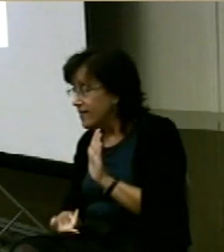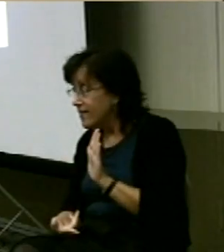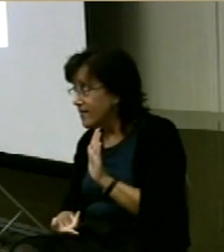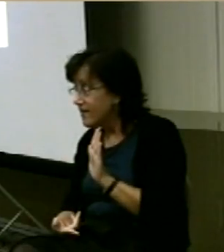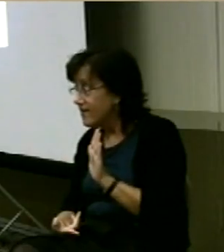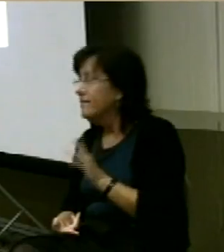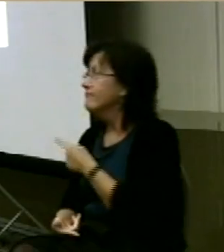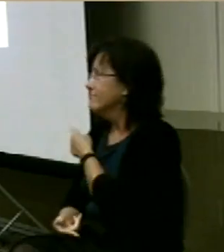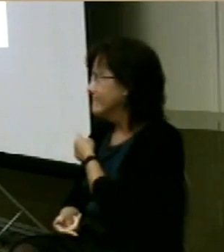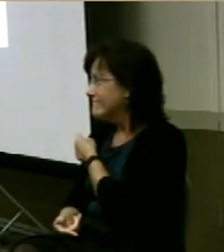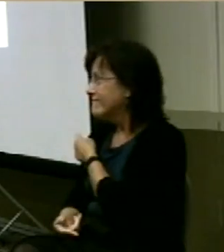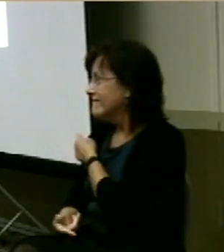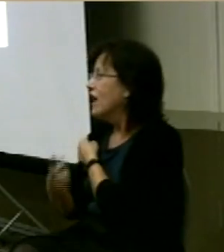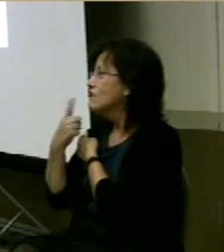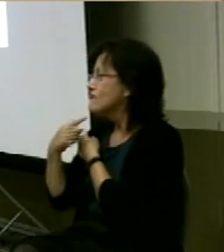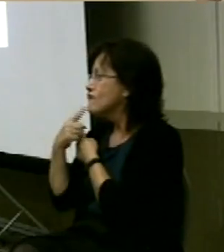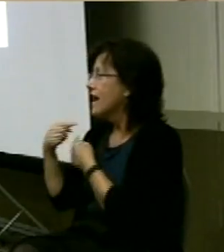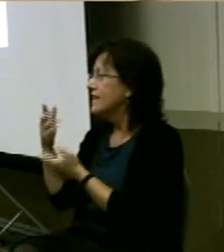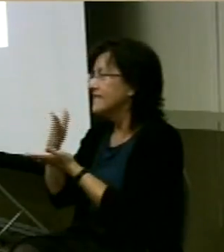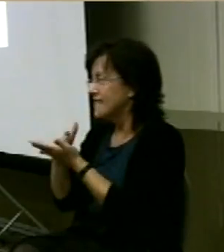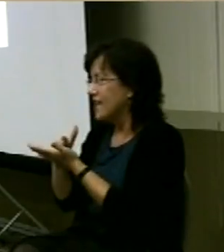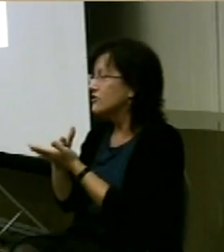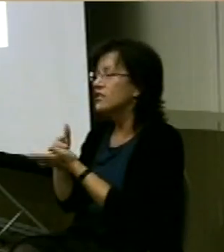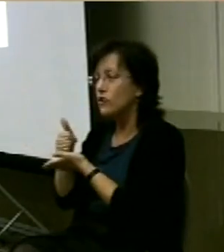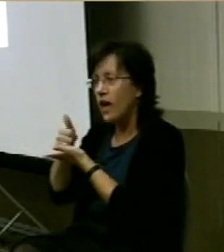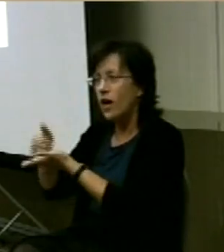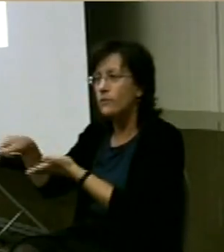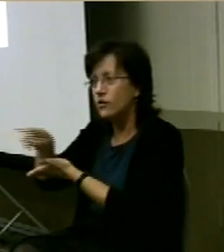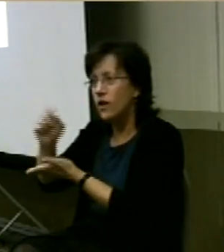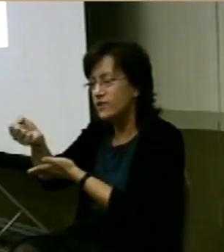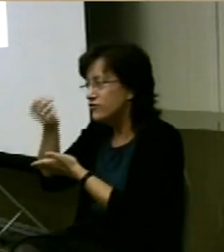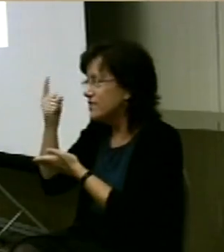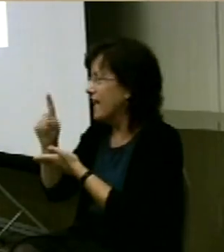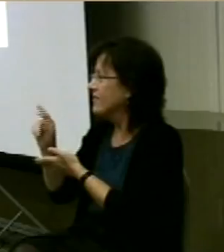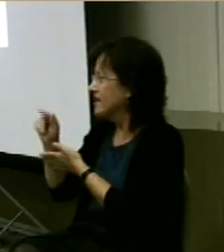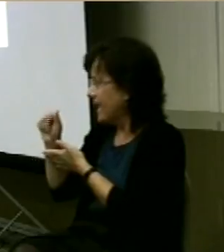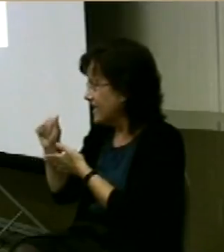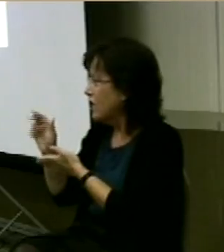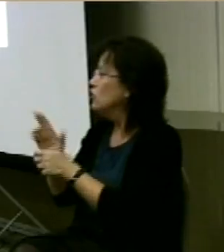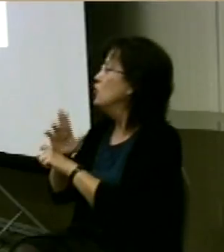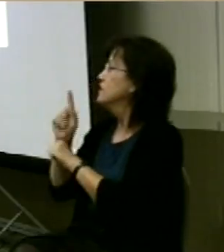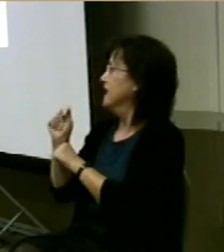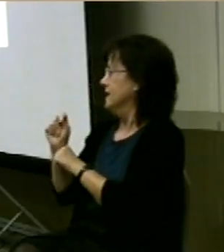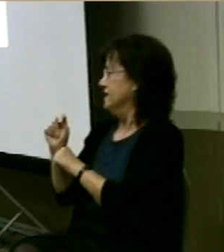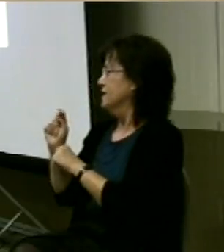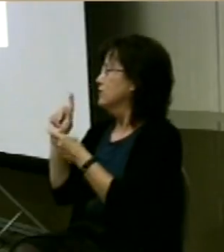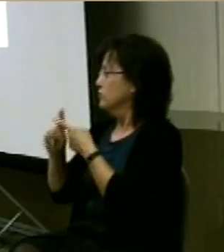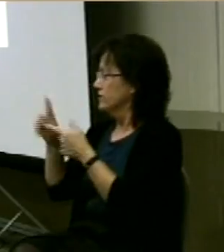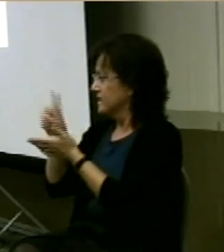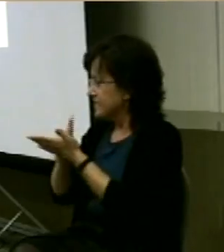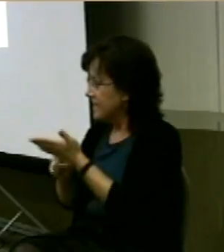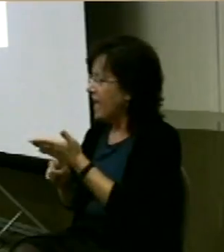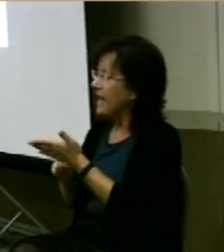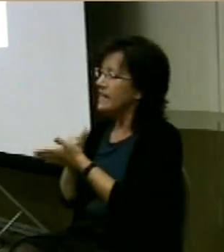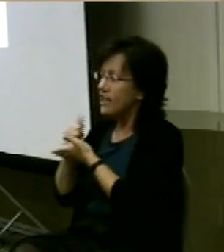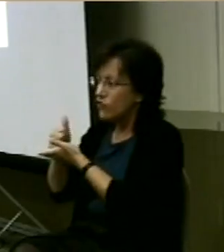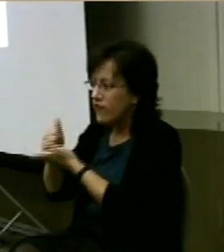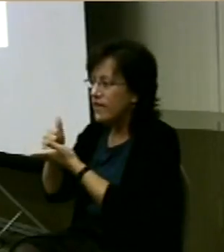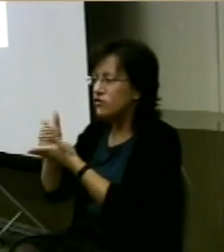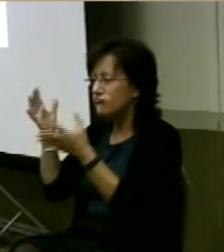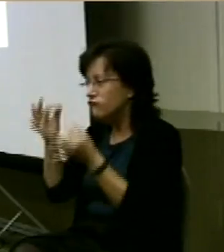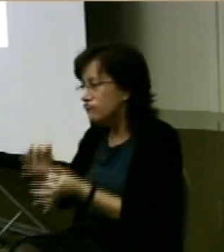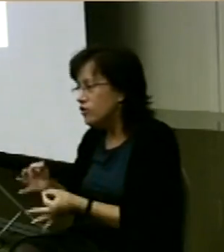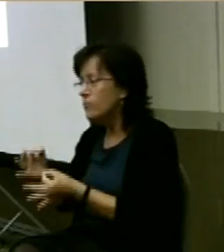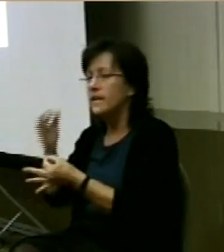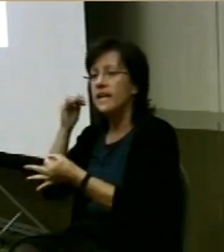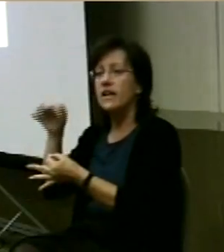That's what this red section is going to be about, helping you understand that data and use that data to design interventions and to determine if